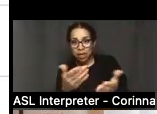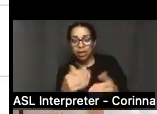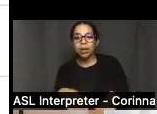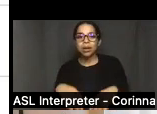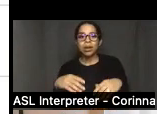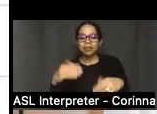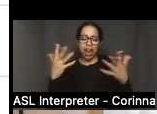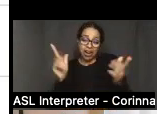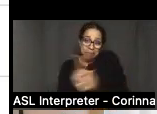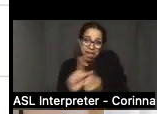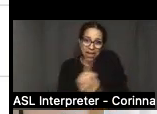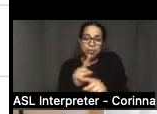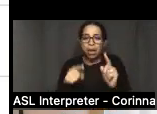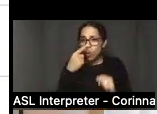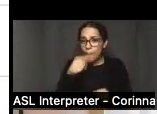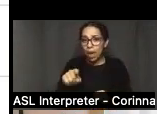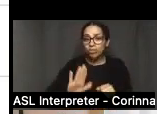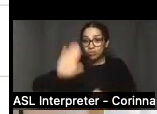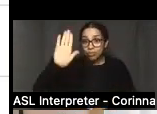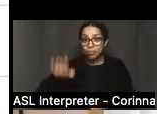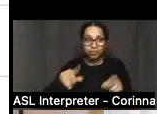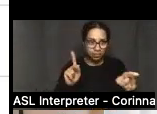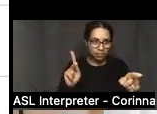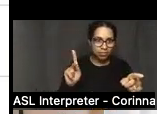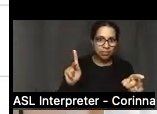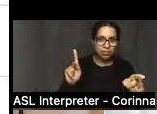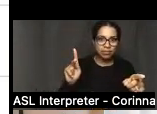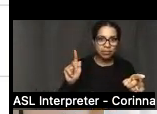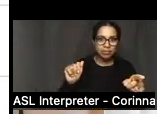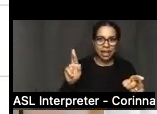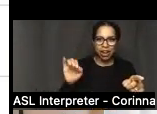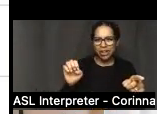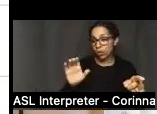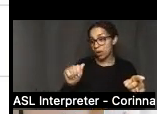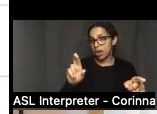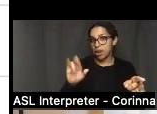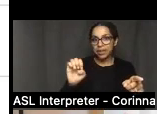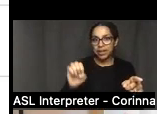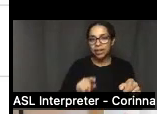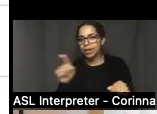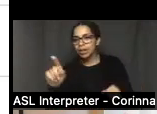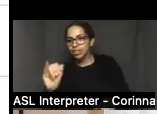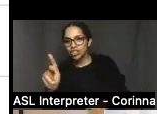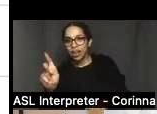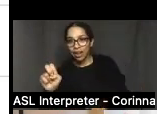you are. Thank you, Carrie. Thank you, J.K. Stedman. See, we've got some people. Thank you. Everyone, wave hi and give them.